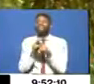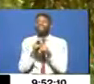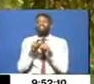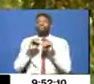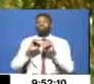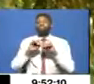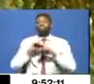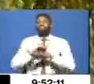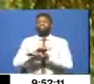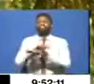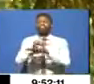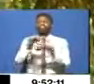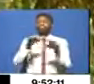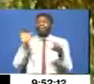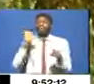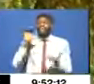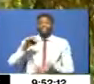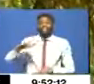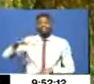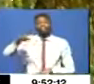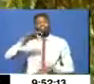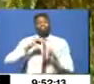the clientele of